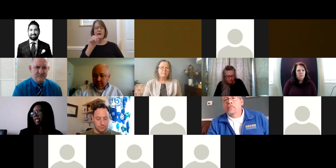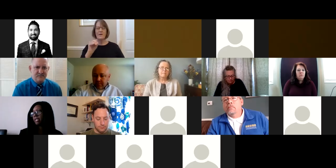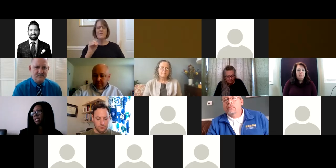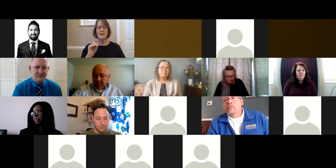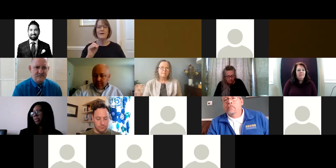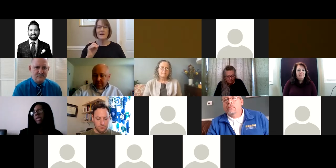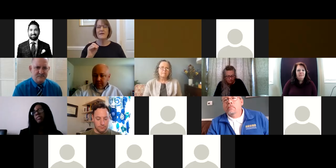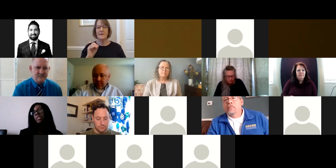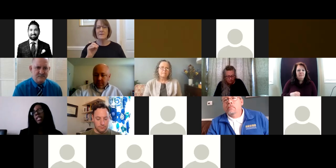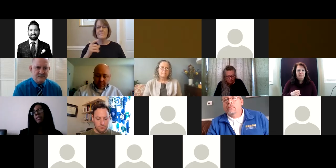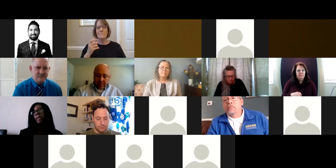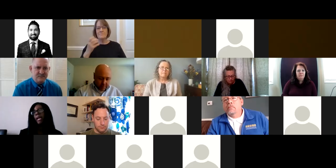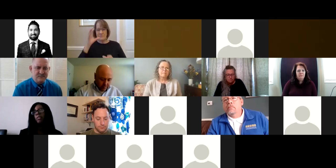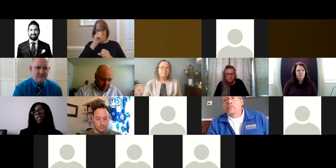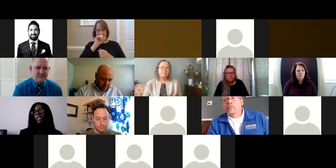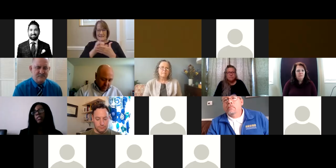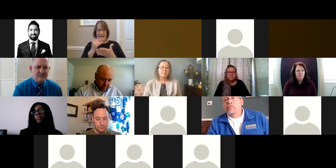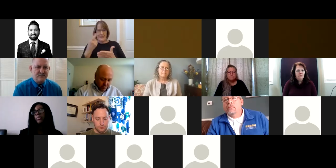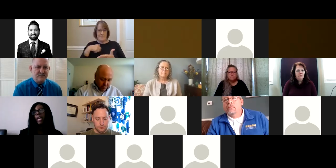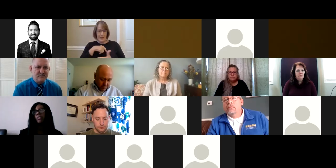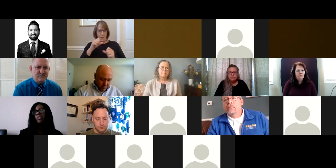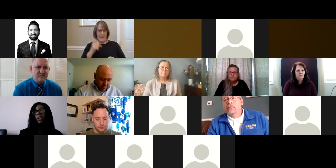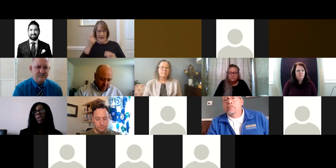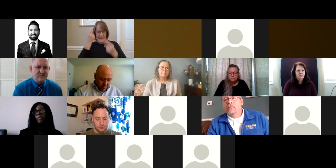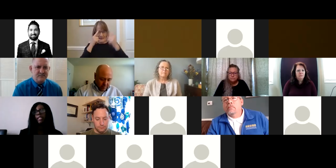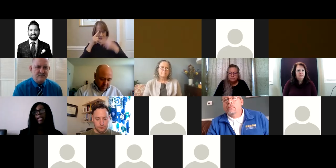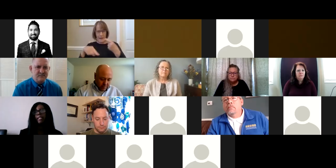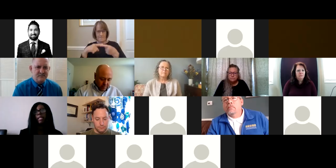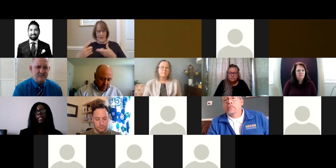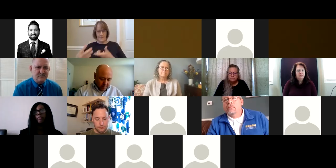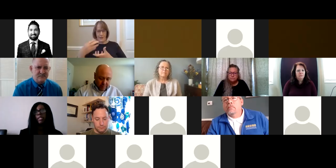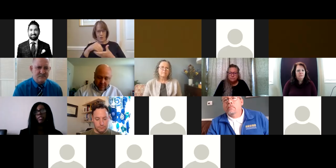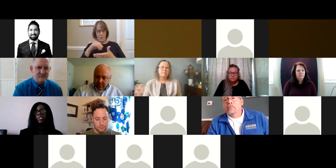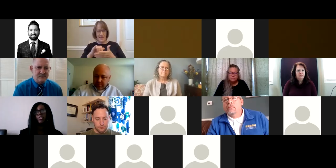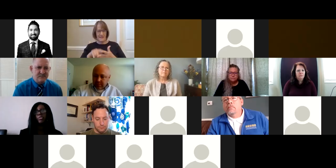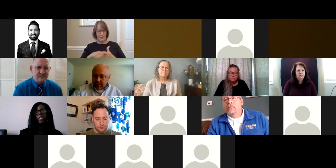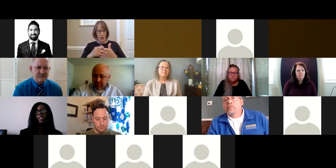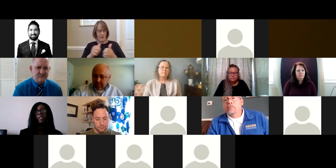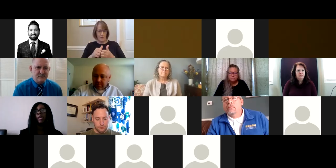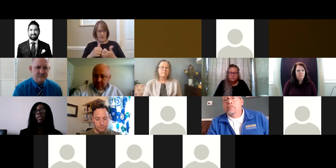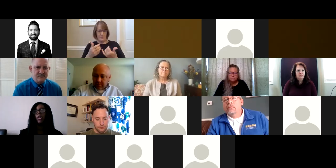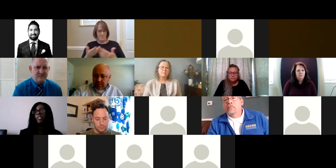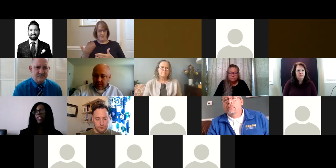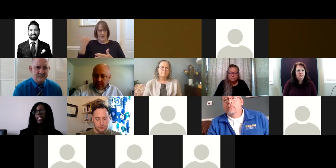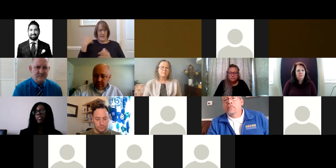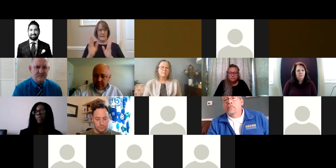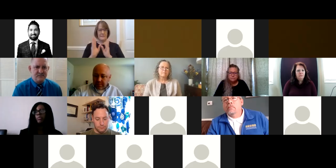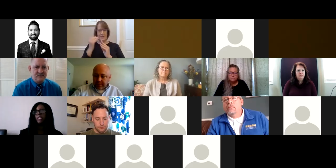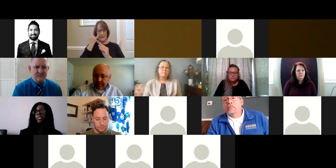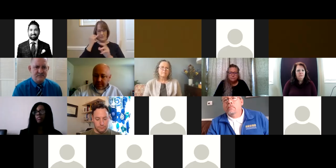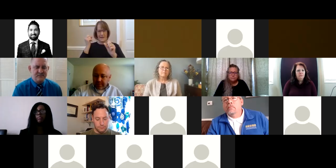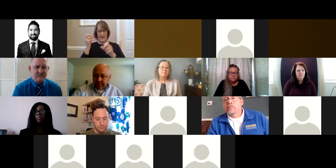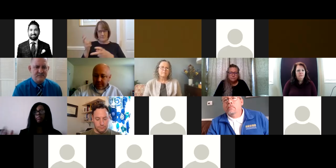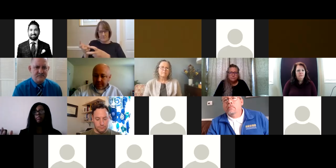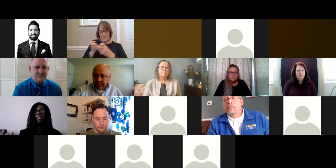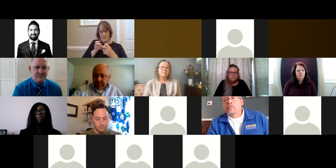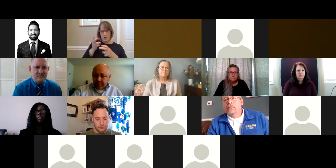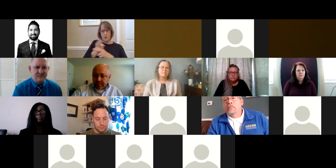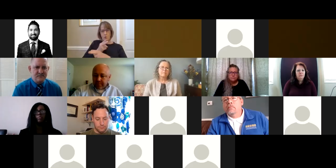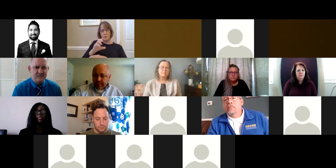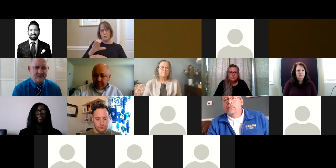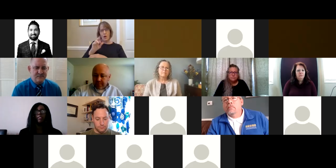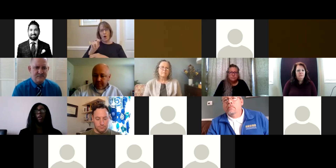I guess that's something we would have to think about and include that starting with the last minute, if we could just use the CART transcript, which, you